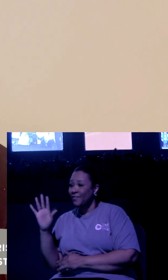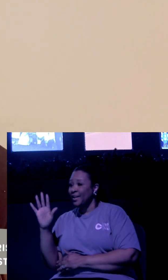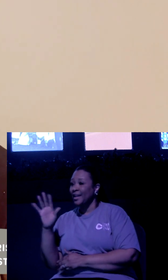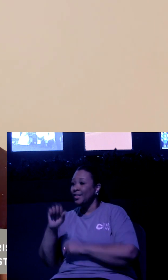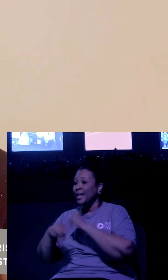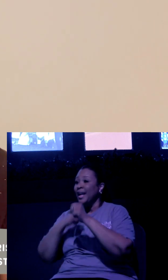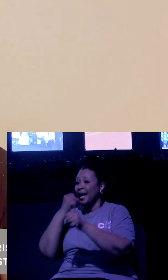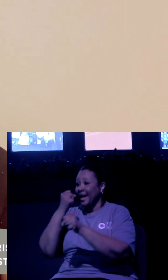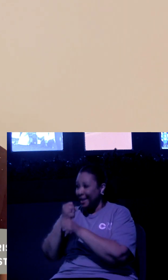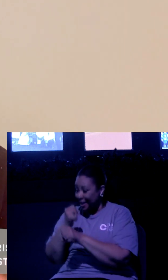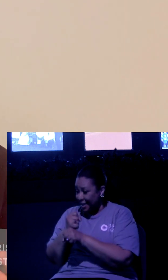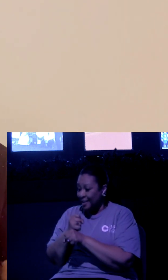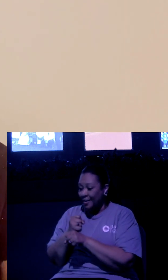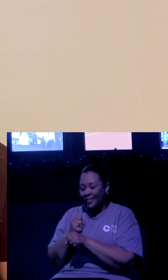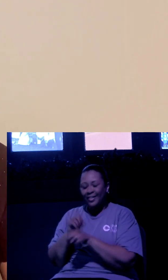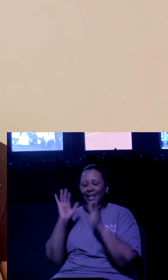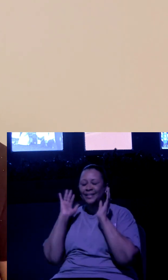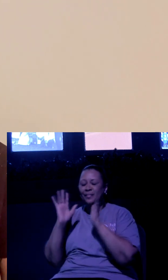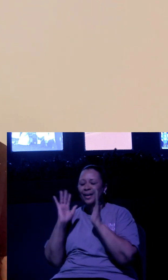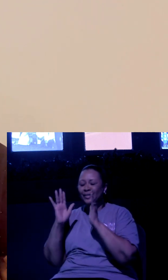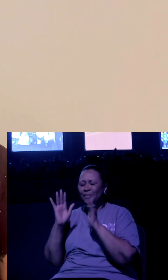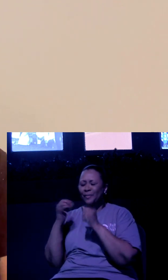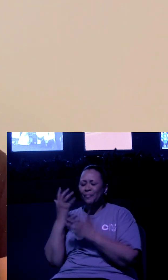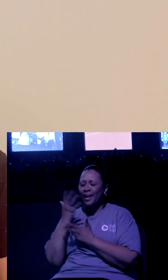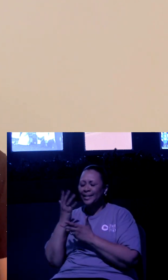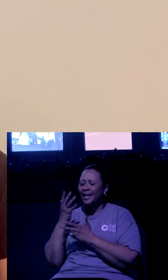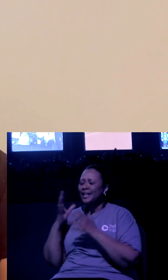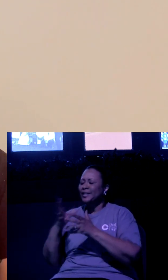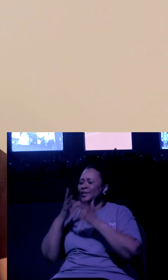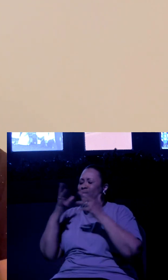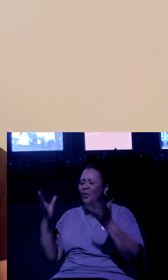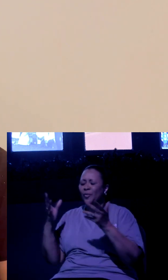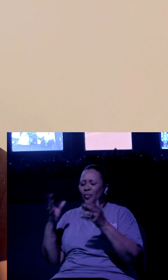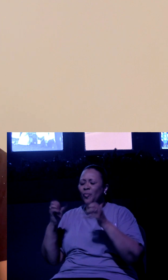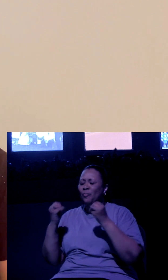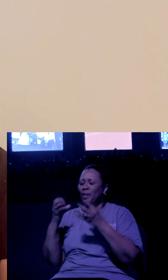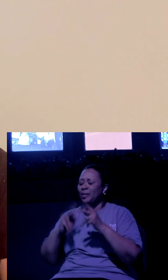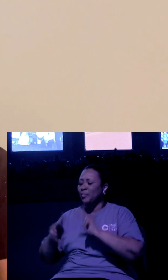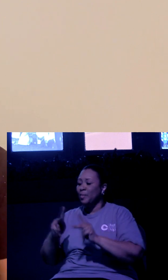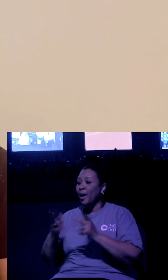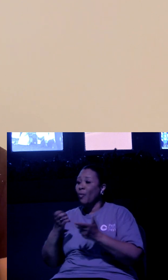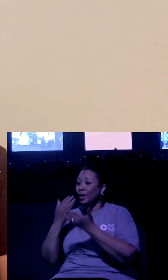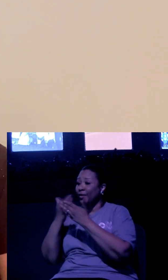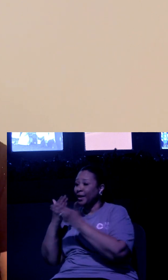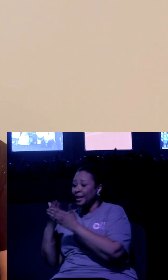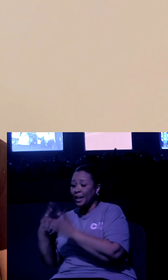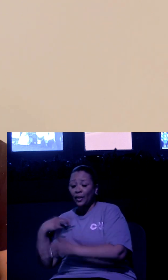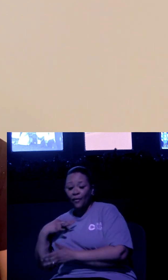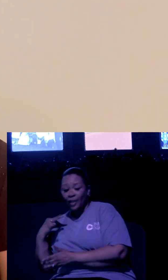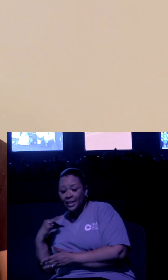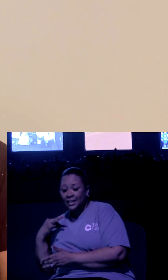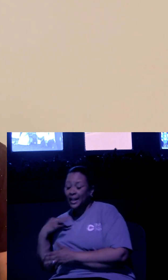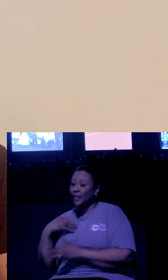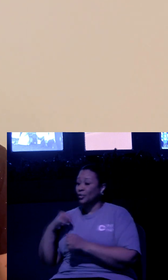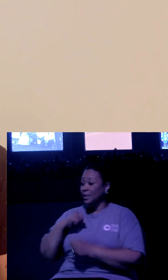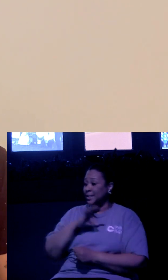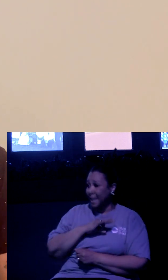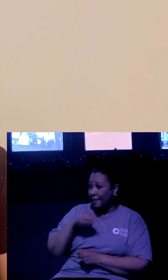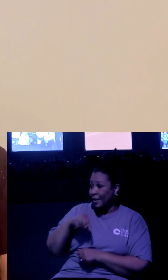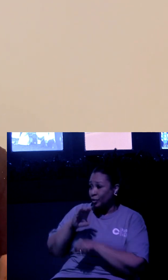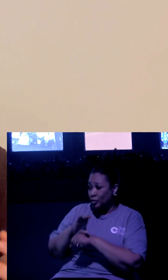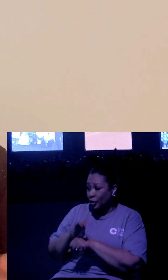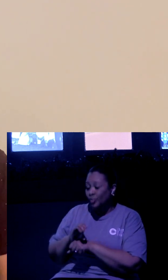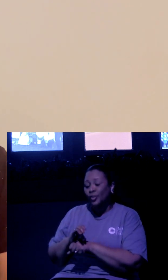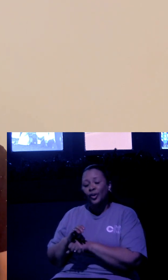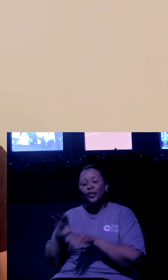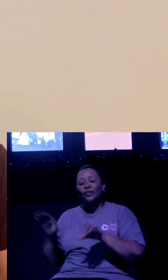65th anniversary. That is absolutely amazing. There are so many people I would love to thank, from the volunteers to the incredible staff at Community.